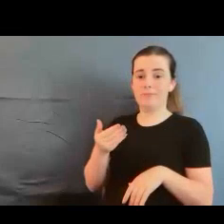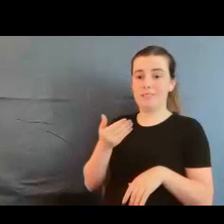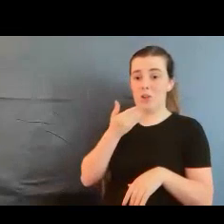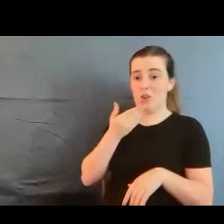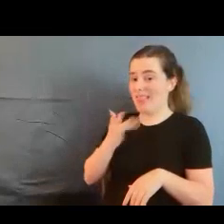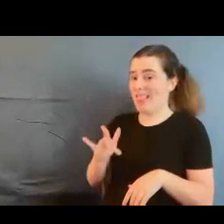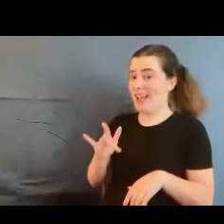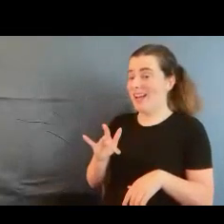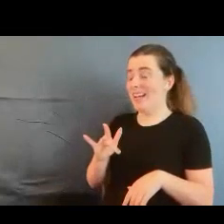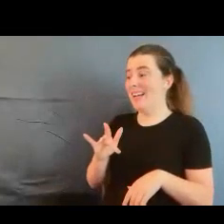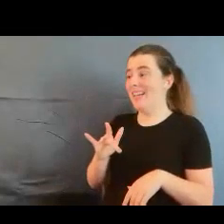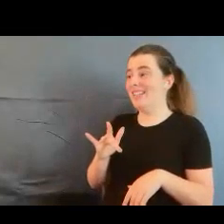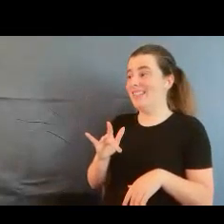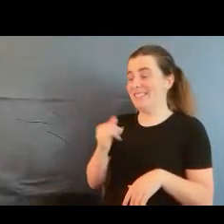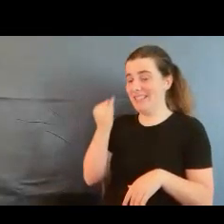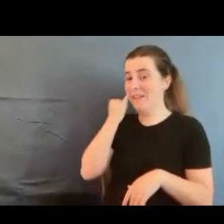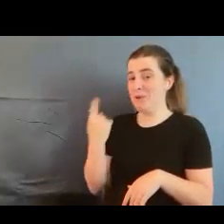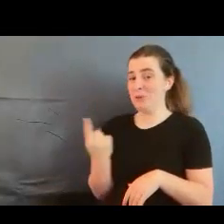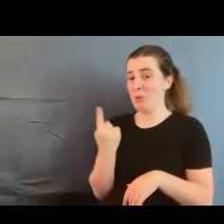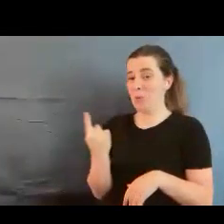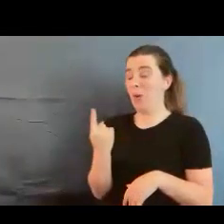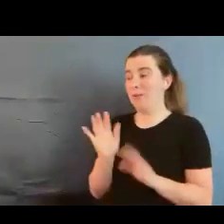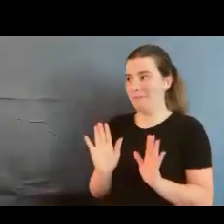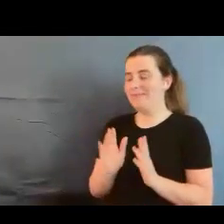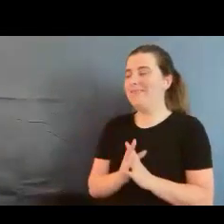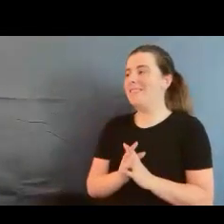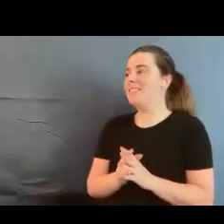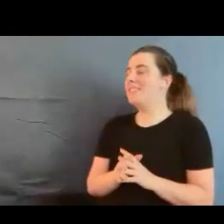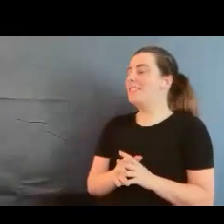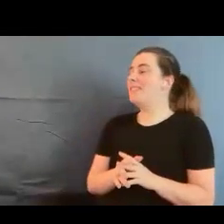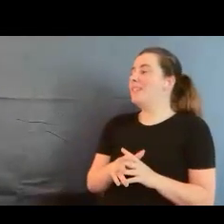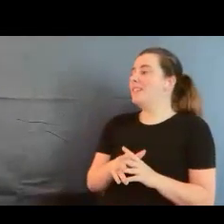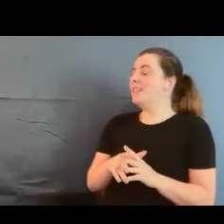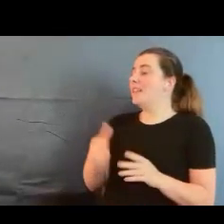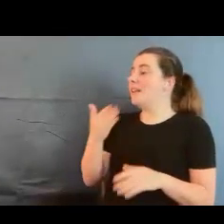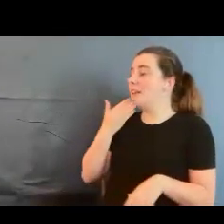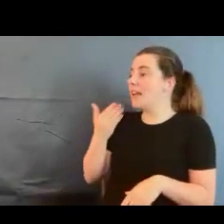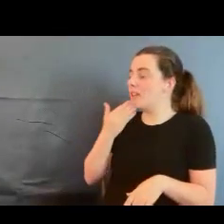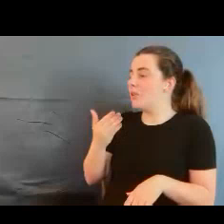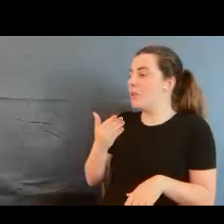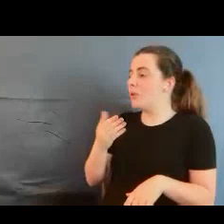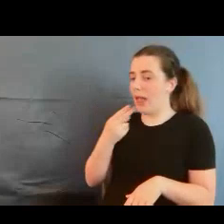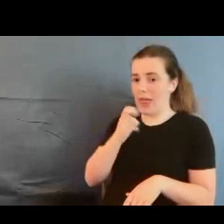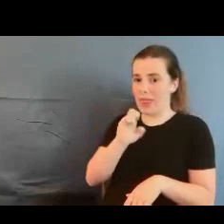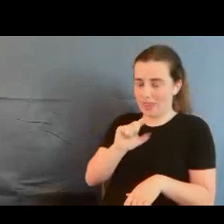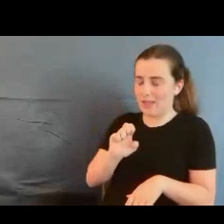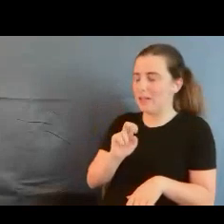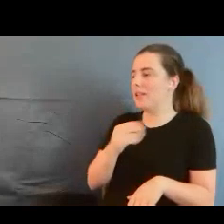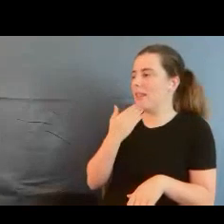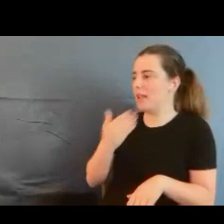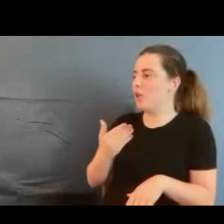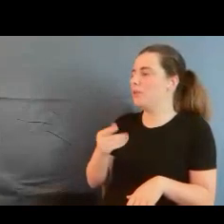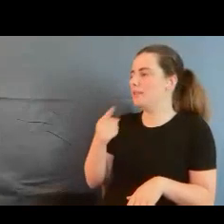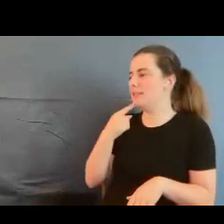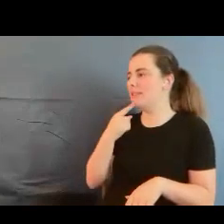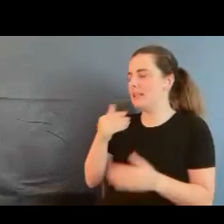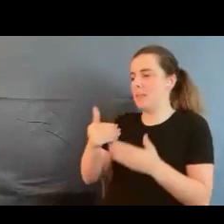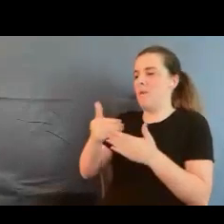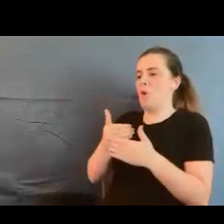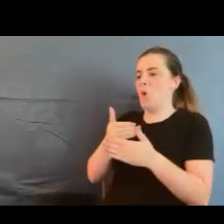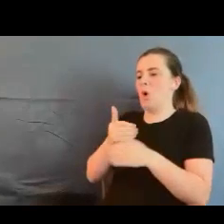impressive. For And sure. then it looks like, thank you, Helen. The spectator guide said that for the gondola rides, it's free before